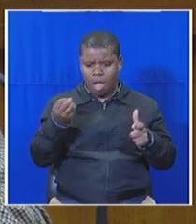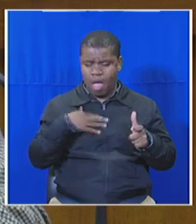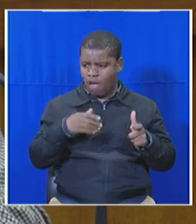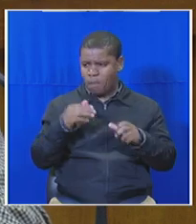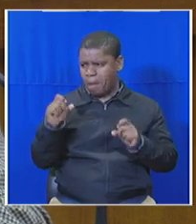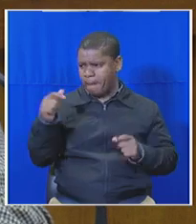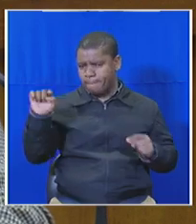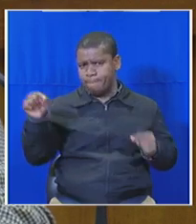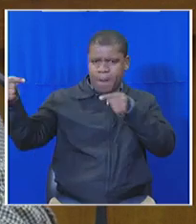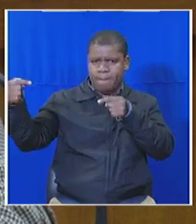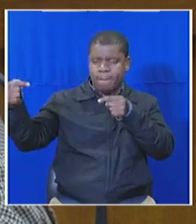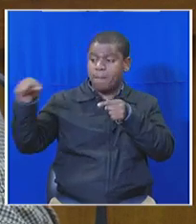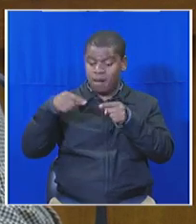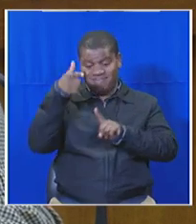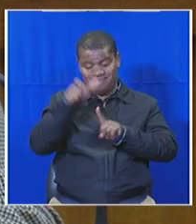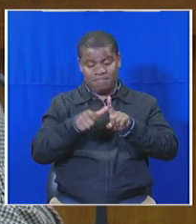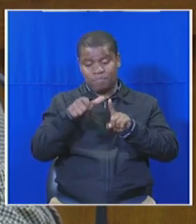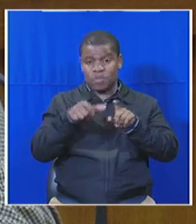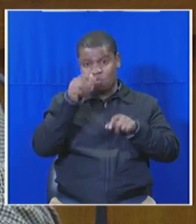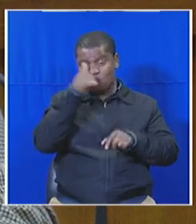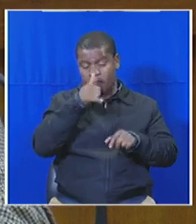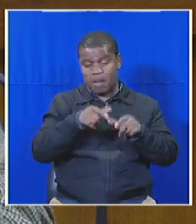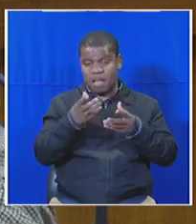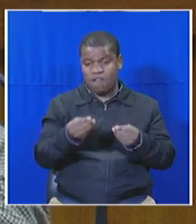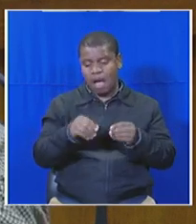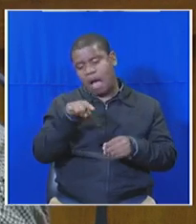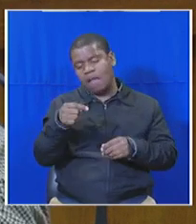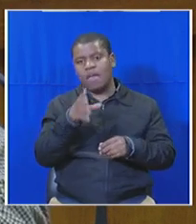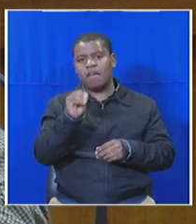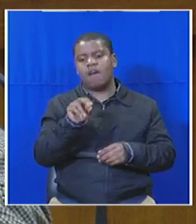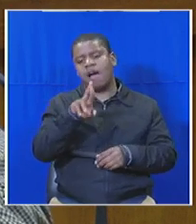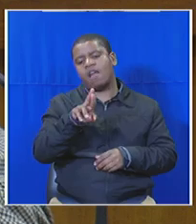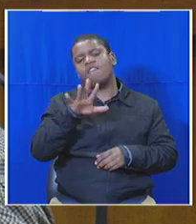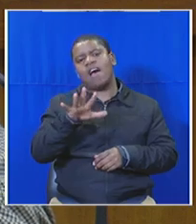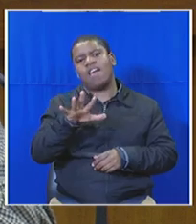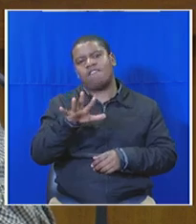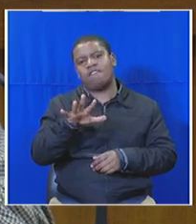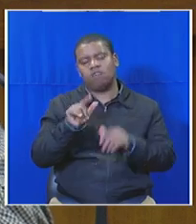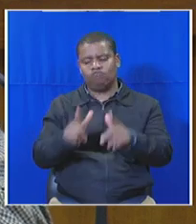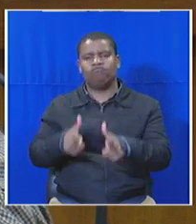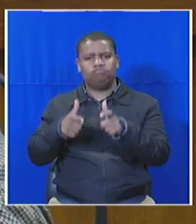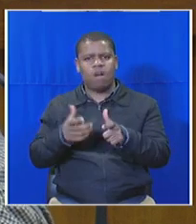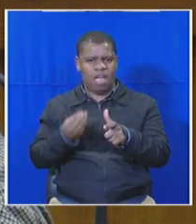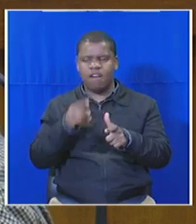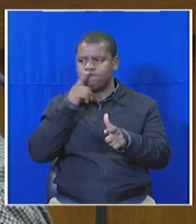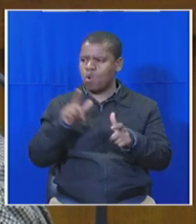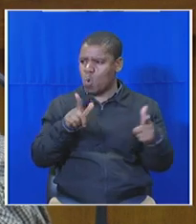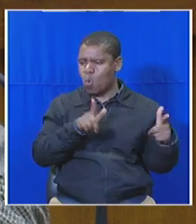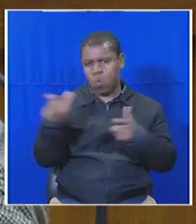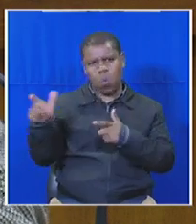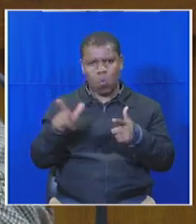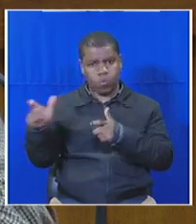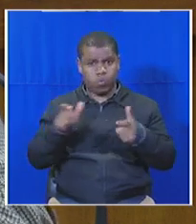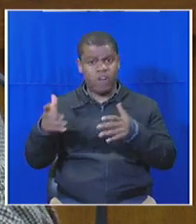with R5 automatic weapons. Never in the history of this country have our policemen and women been